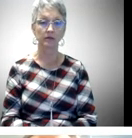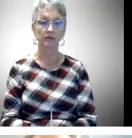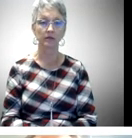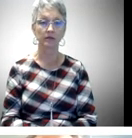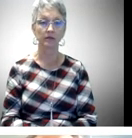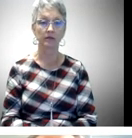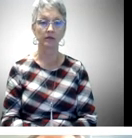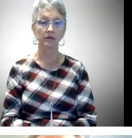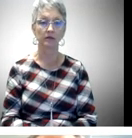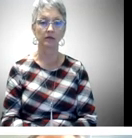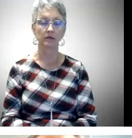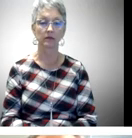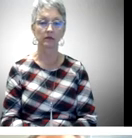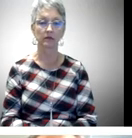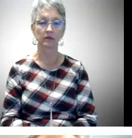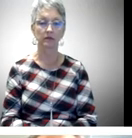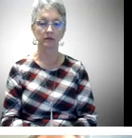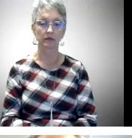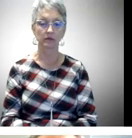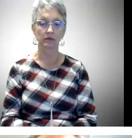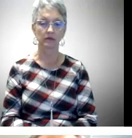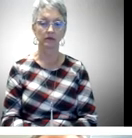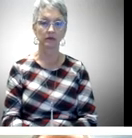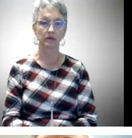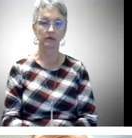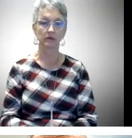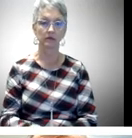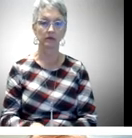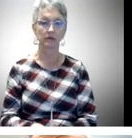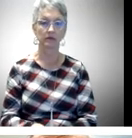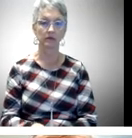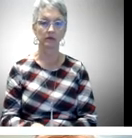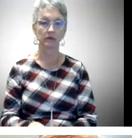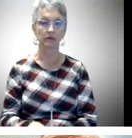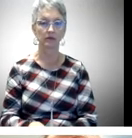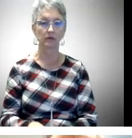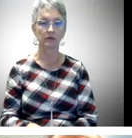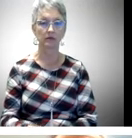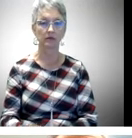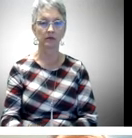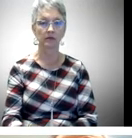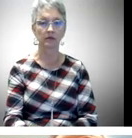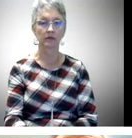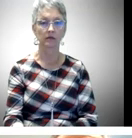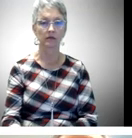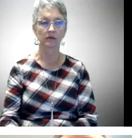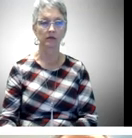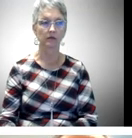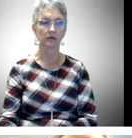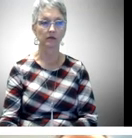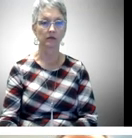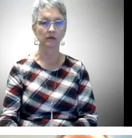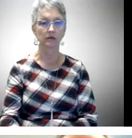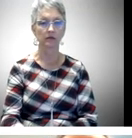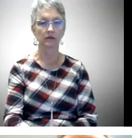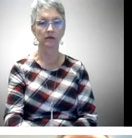GRSDM, that we would, we came up with these proposals. The one proposal that led off was we wanted